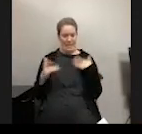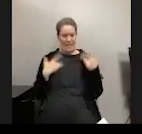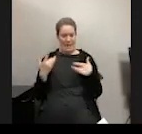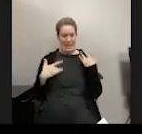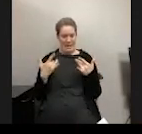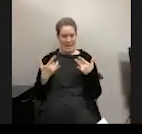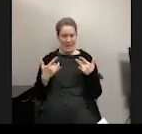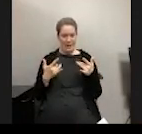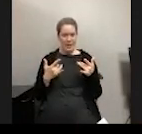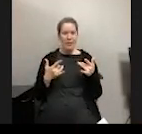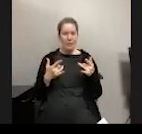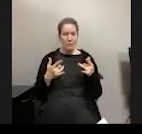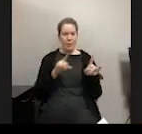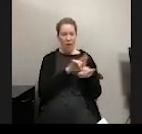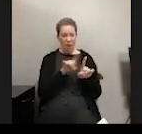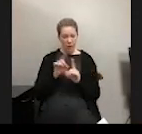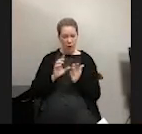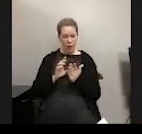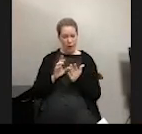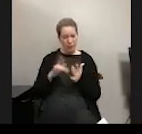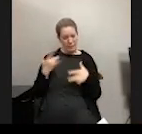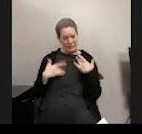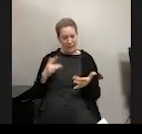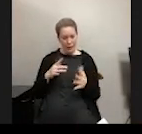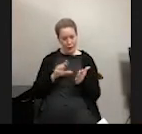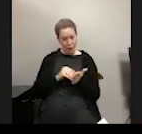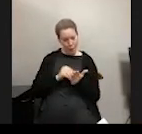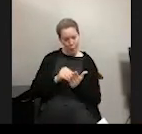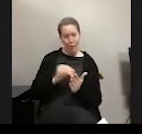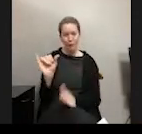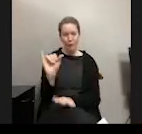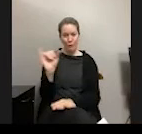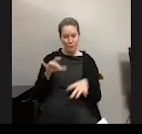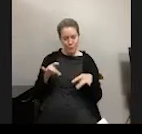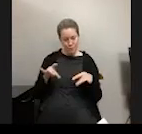Cause I'm also, while I've been doing art for a long time, this is sort of newish for me.